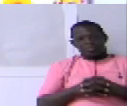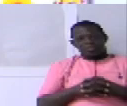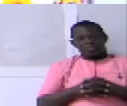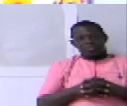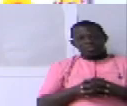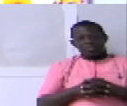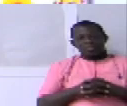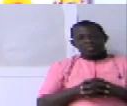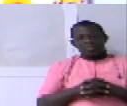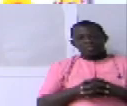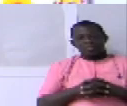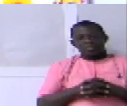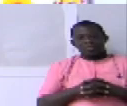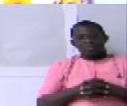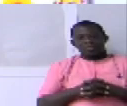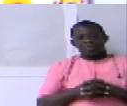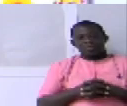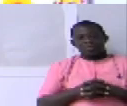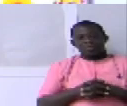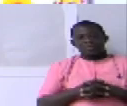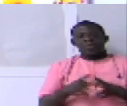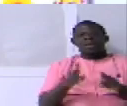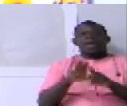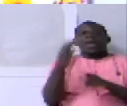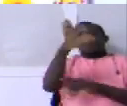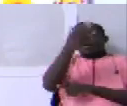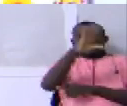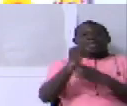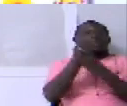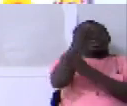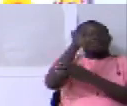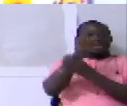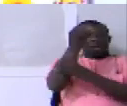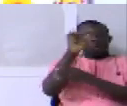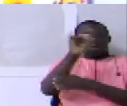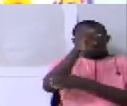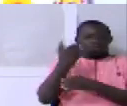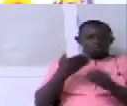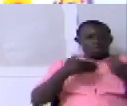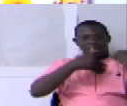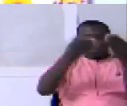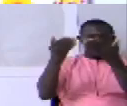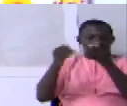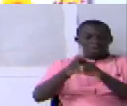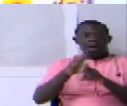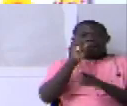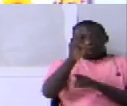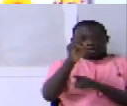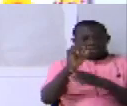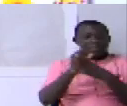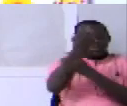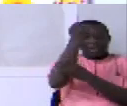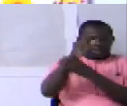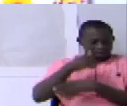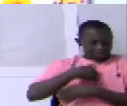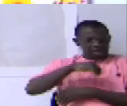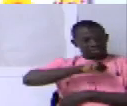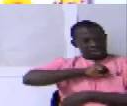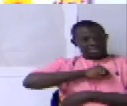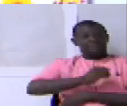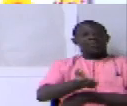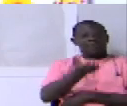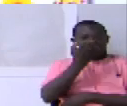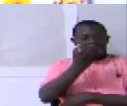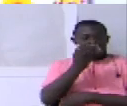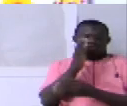Maybe it will be the ones they are serving them, but the ones I was eating, there is no sand. Sedo ko asake ka domoro mendi tele ka futo mendi la